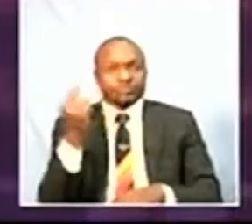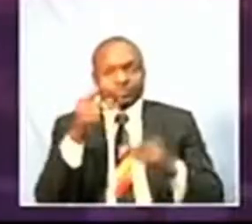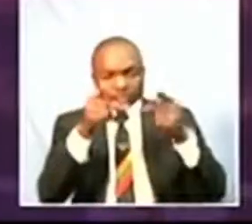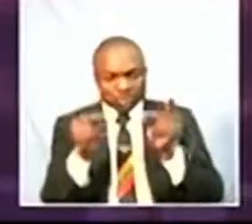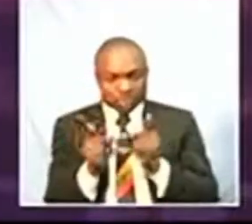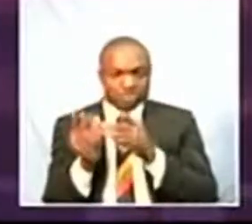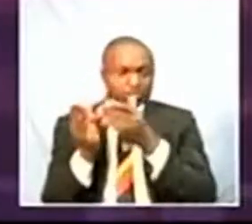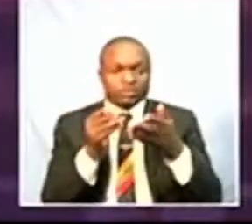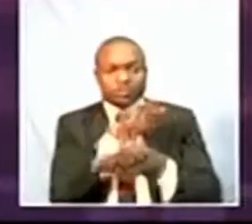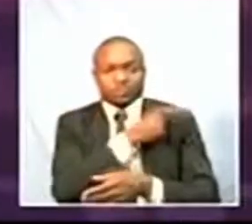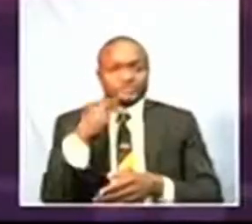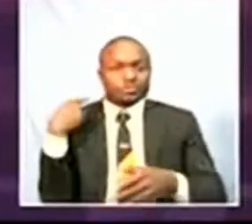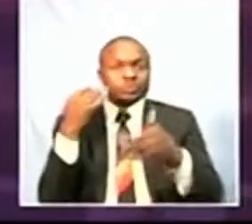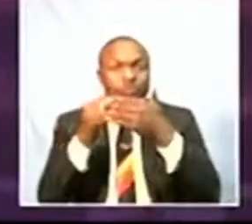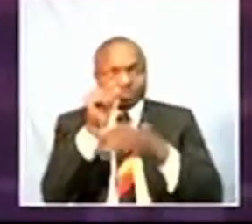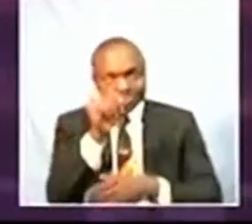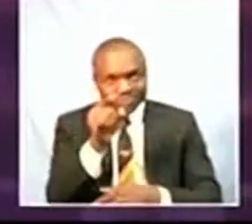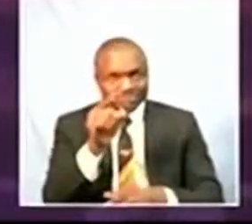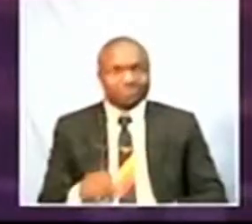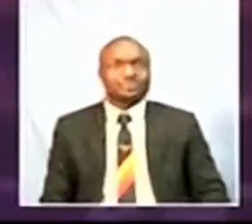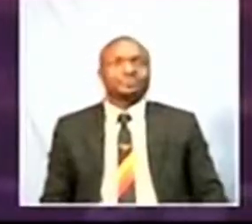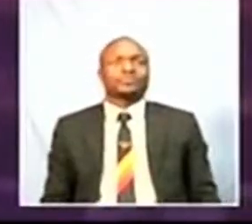that brings Parliament closer to you.